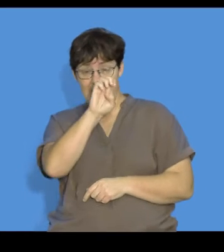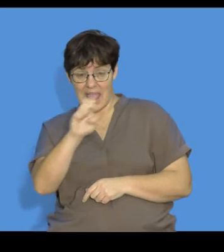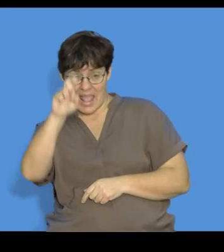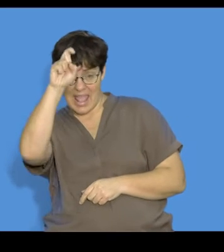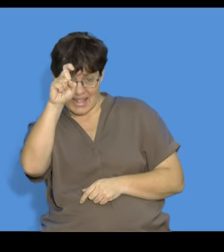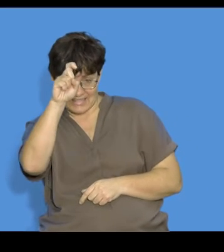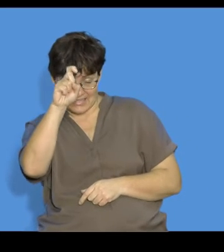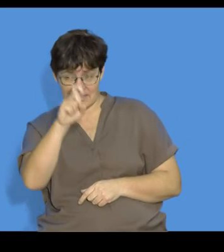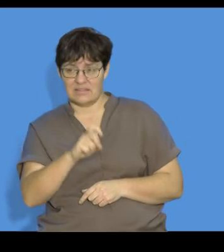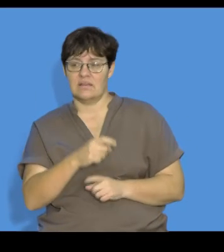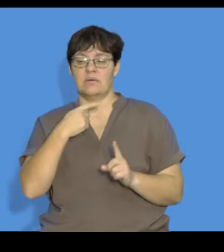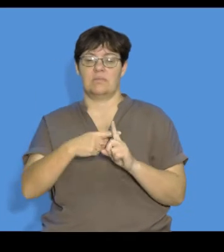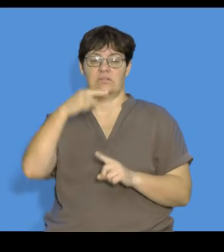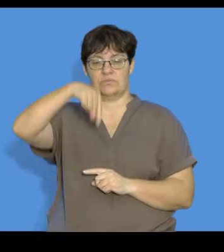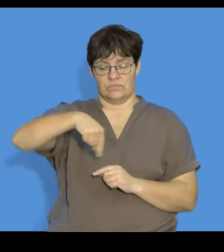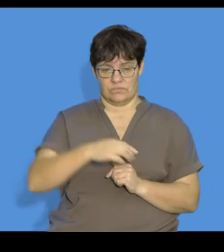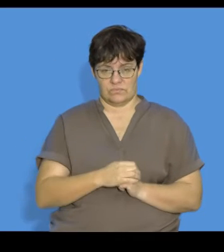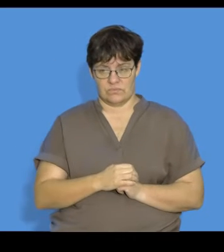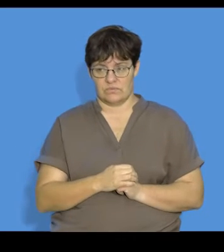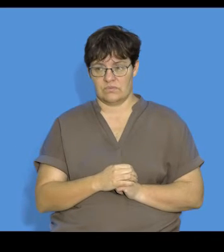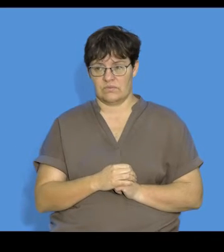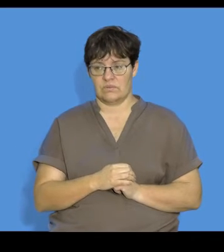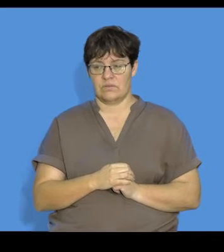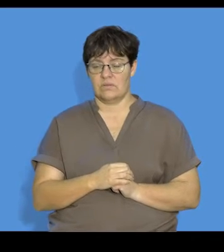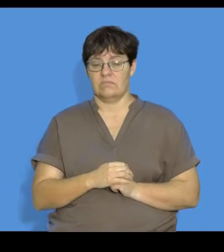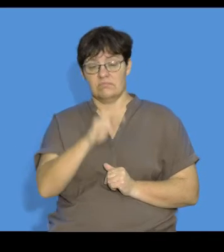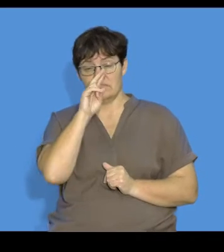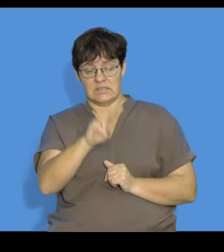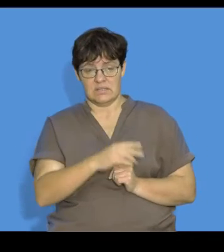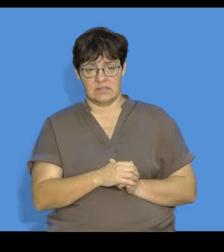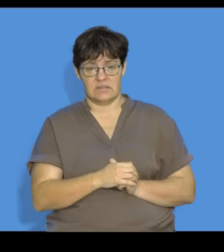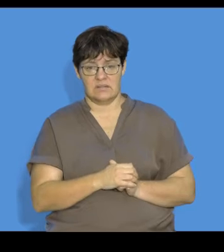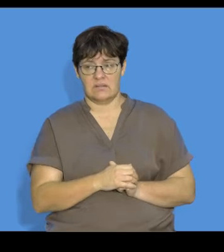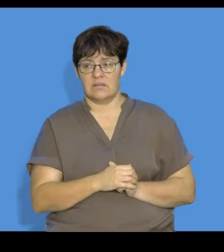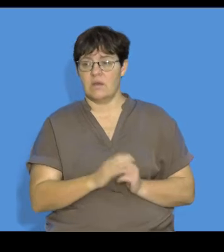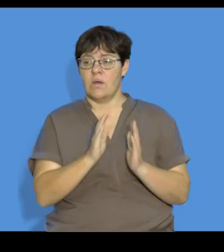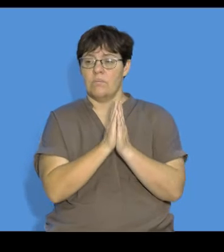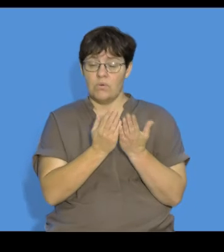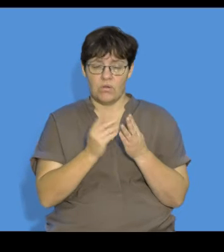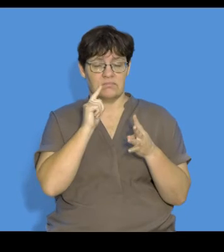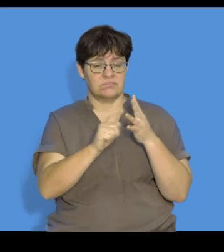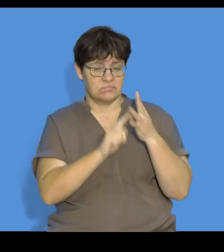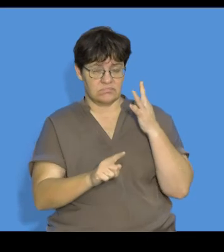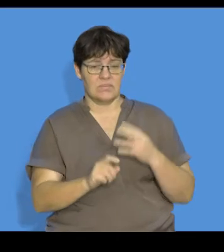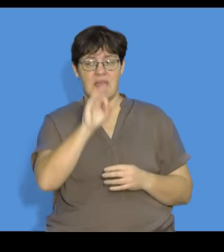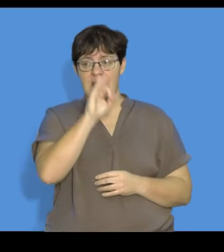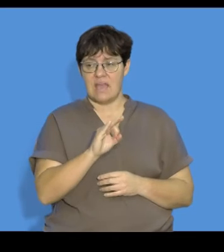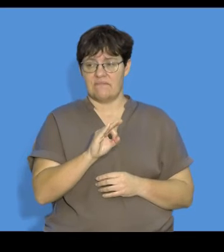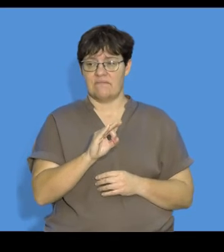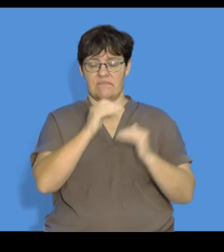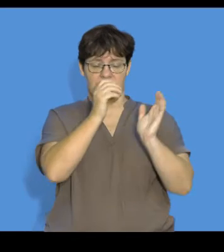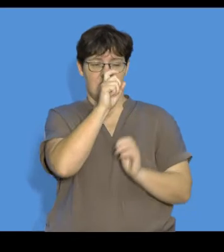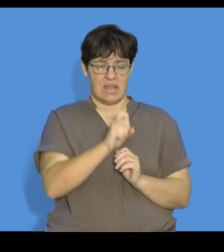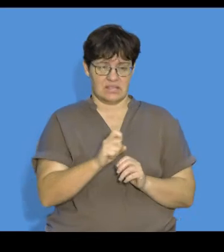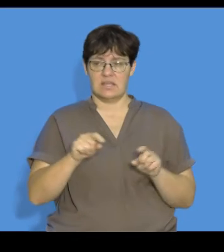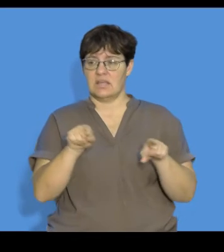exponent of x plus q. Now, you will see that some textbooks also use f of x is